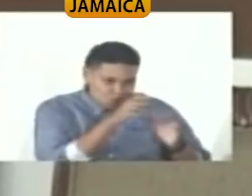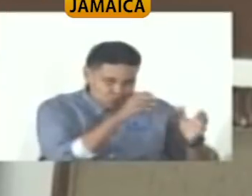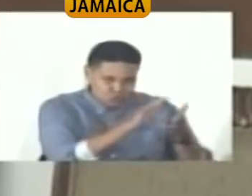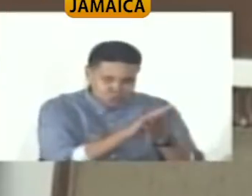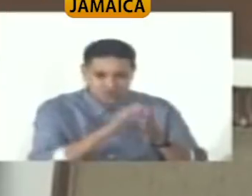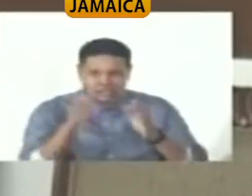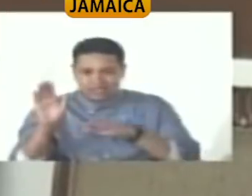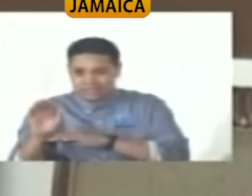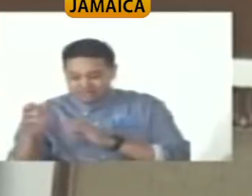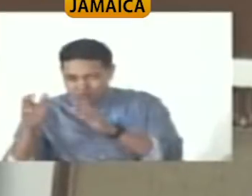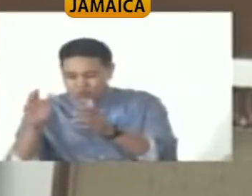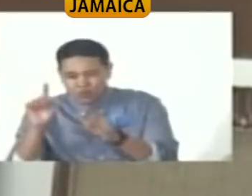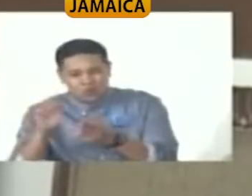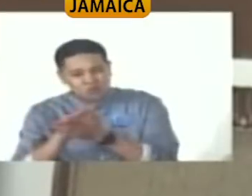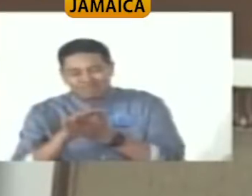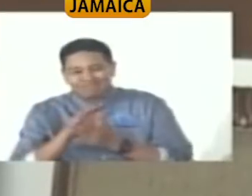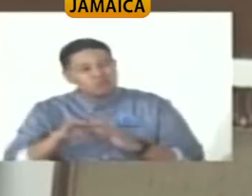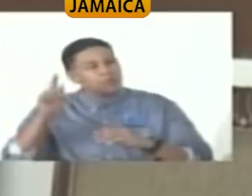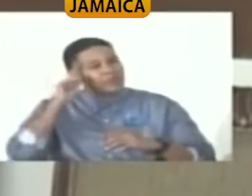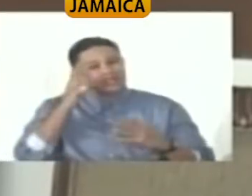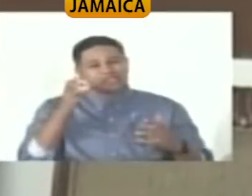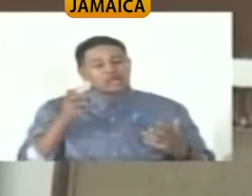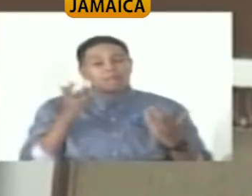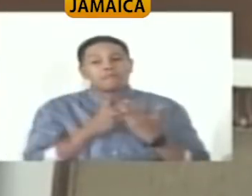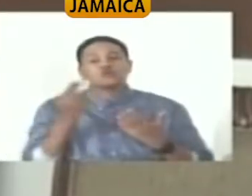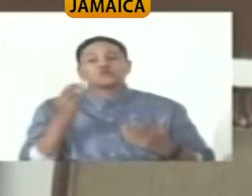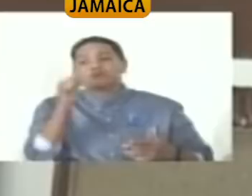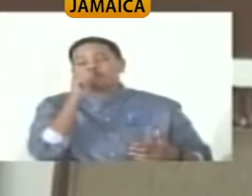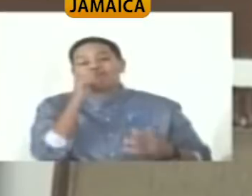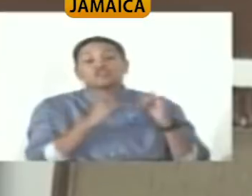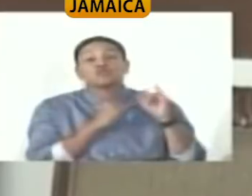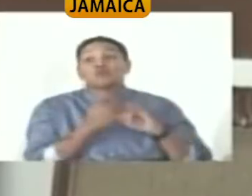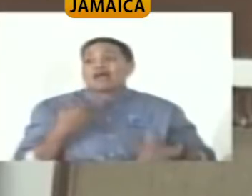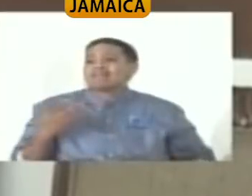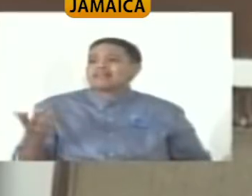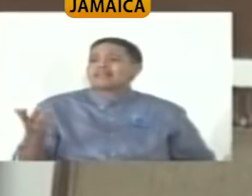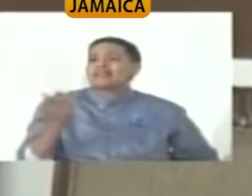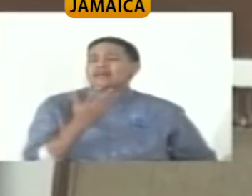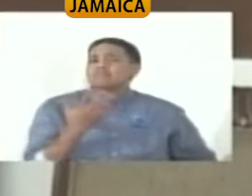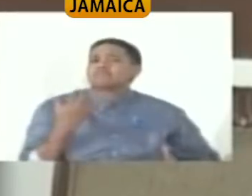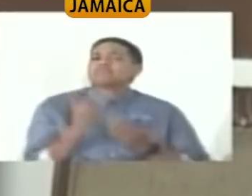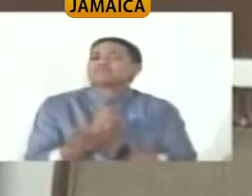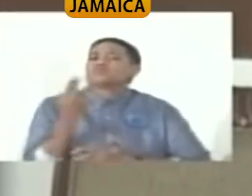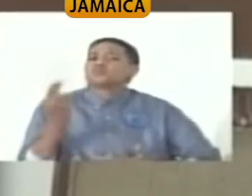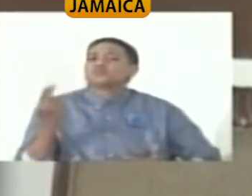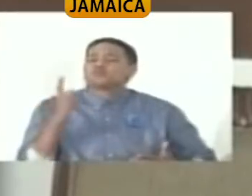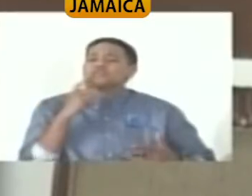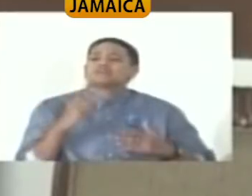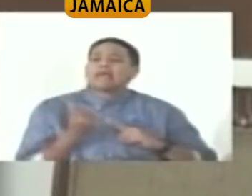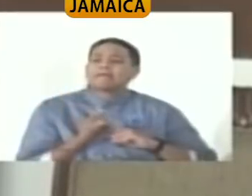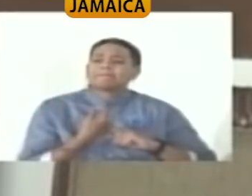desirable. Let us use up the private institutions we have. Let us build out a